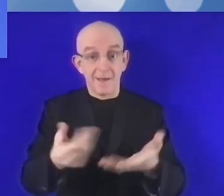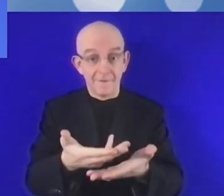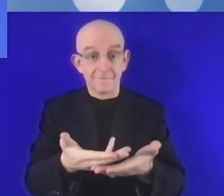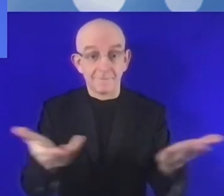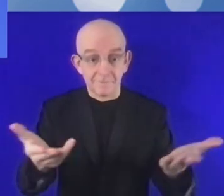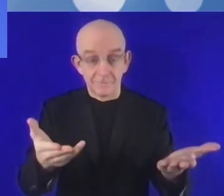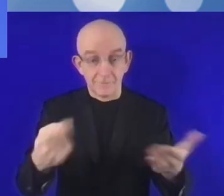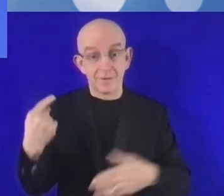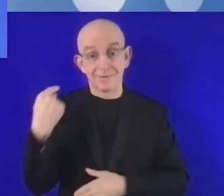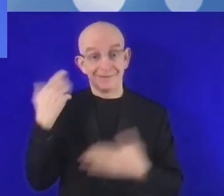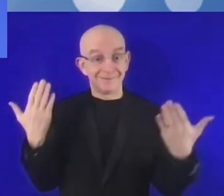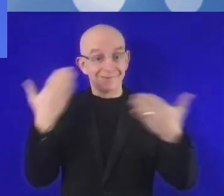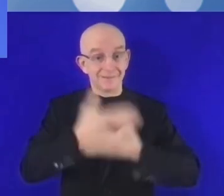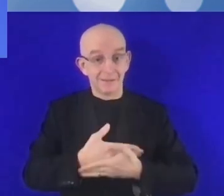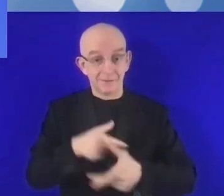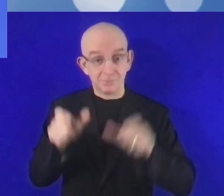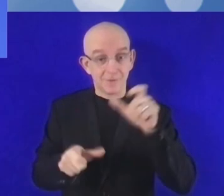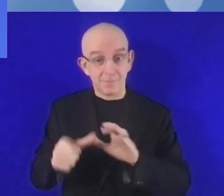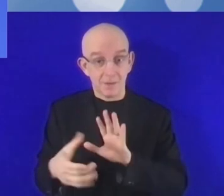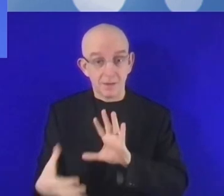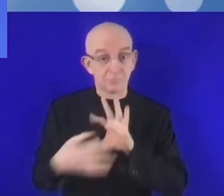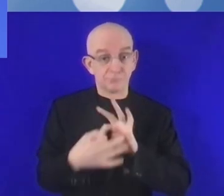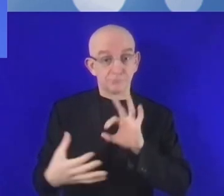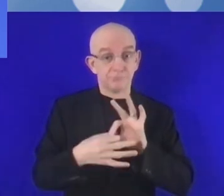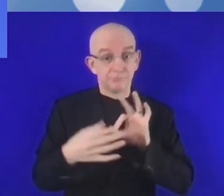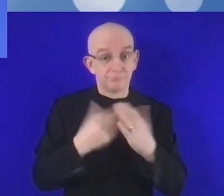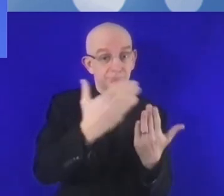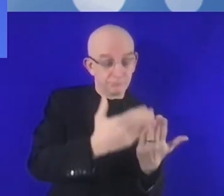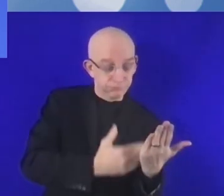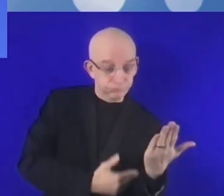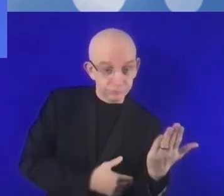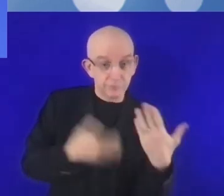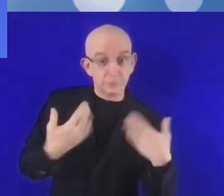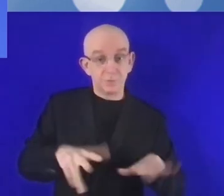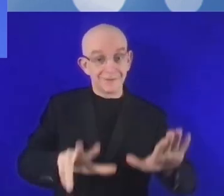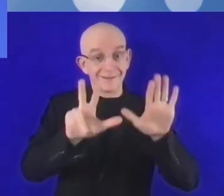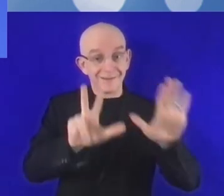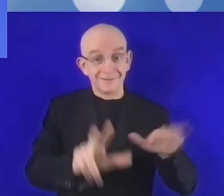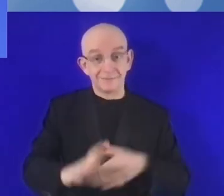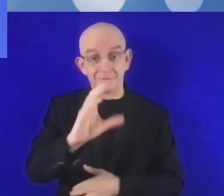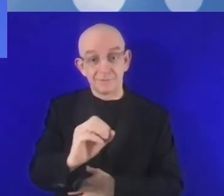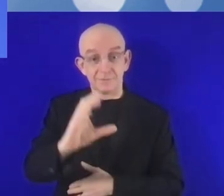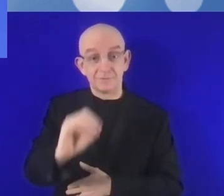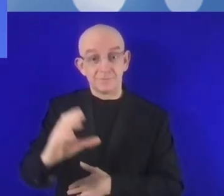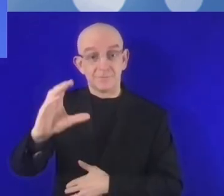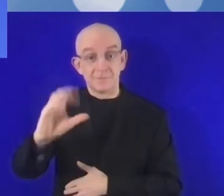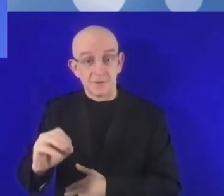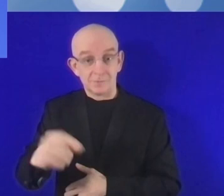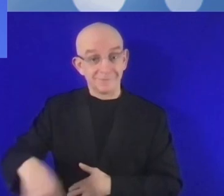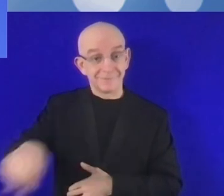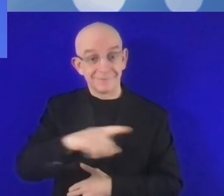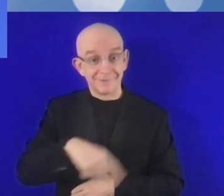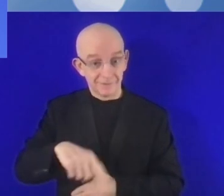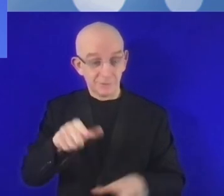participants representing governments, international and intergovernment organizations, civil